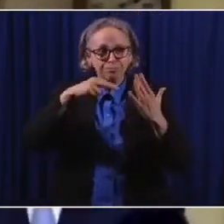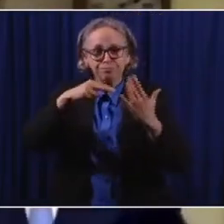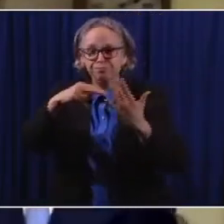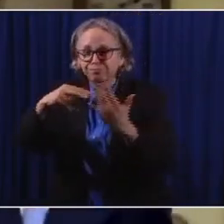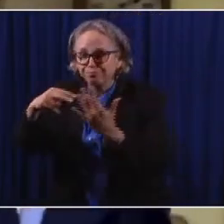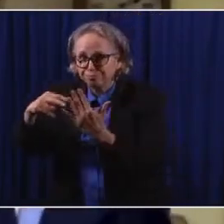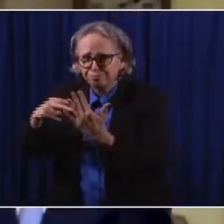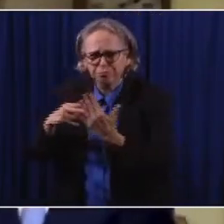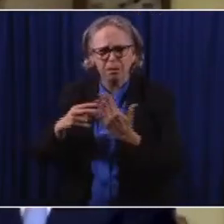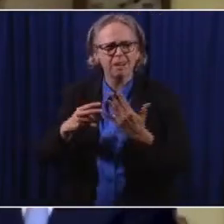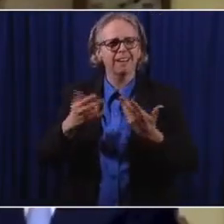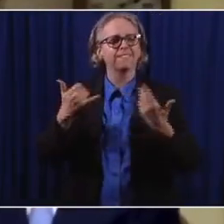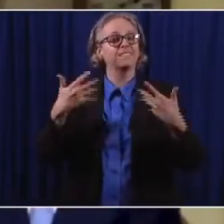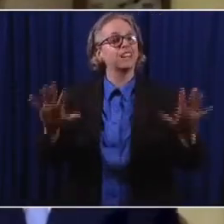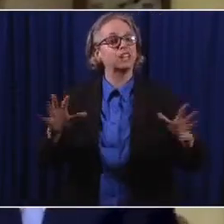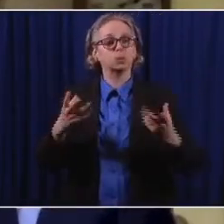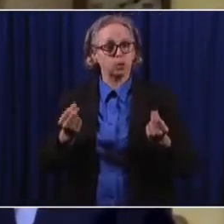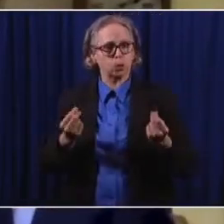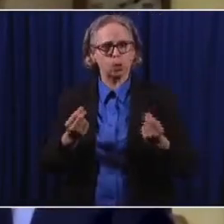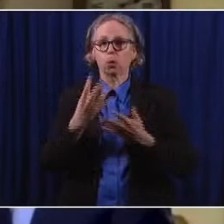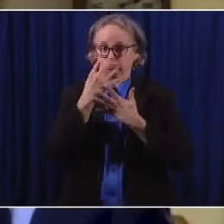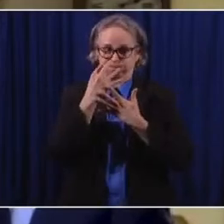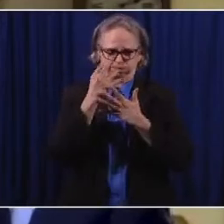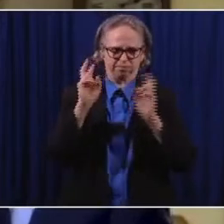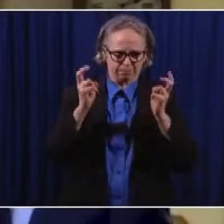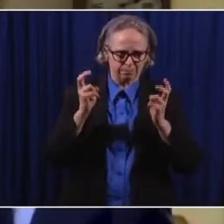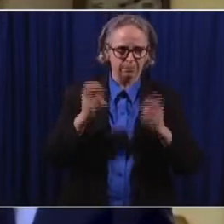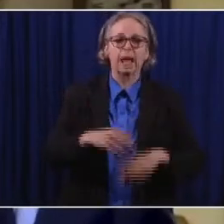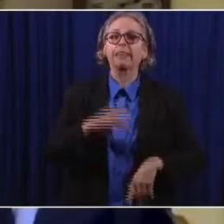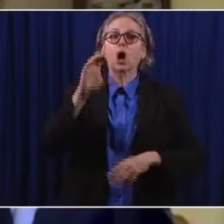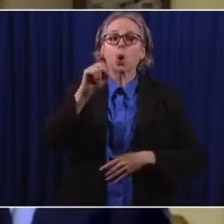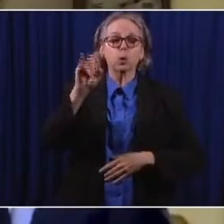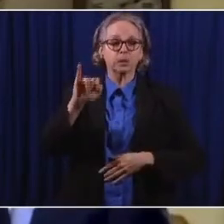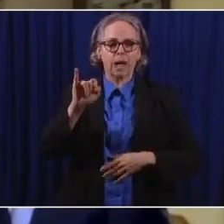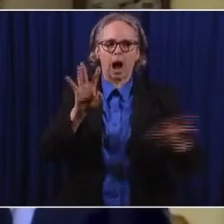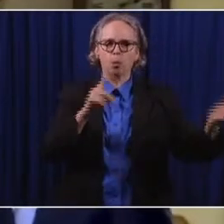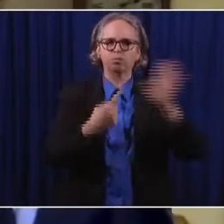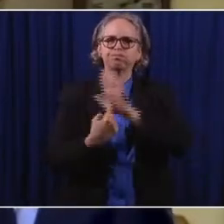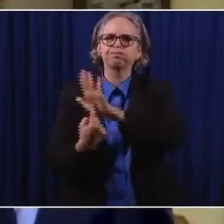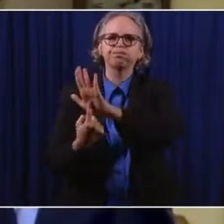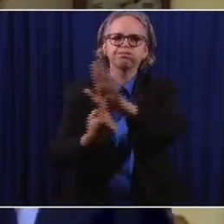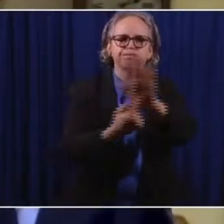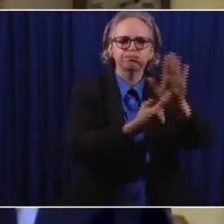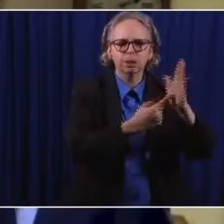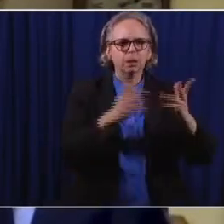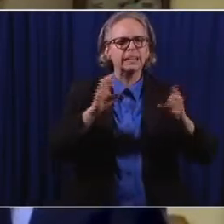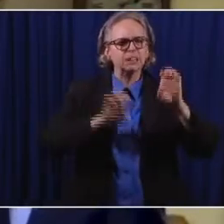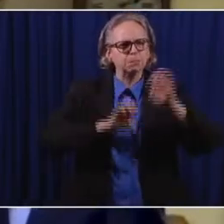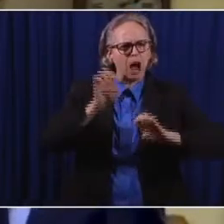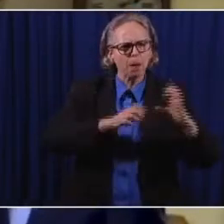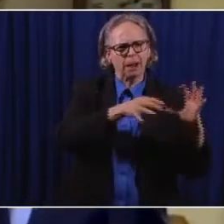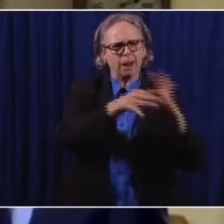from COSI did a fun experiment to learn about how trees grow. So COSI,